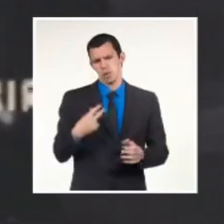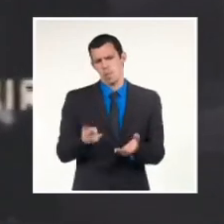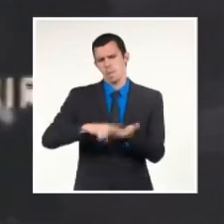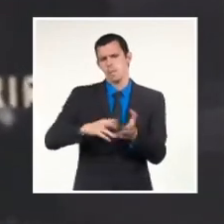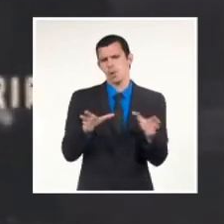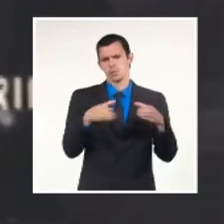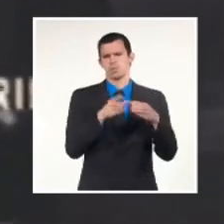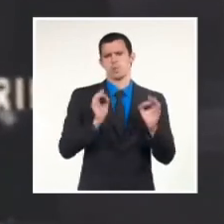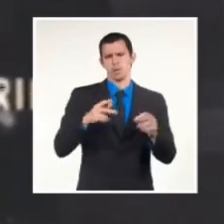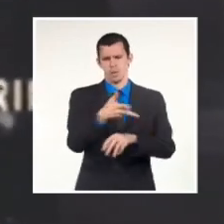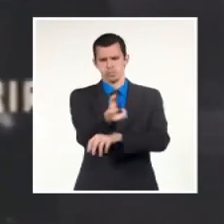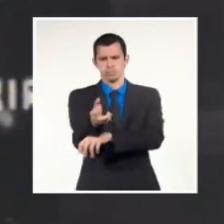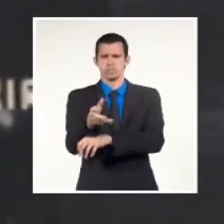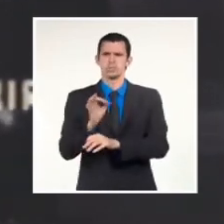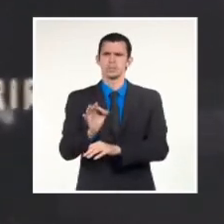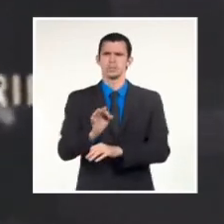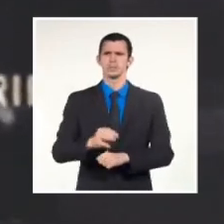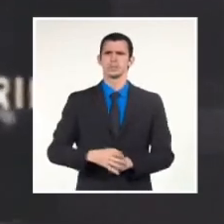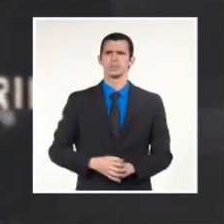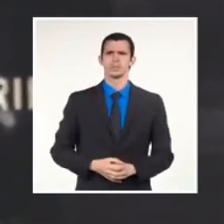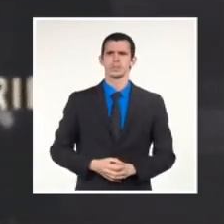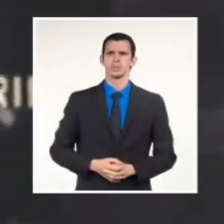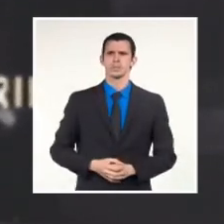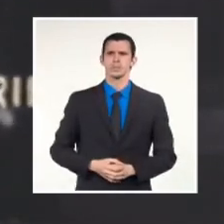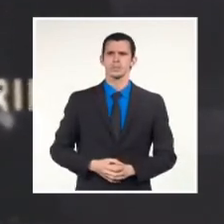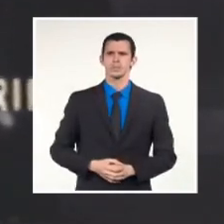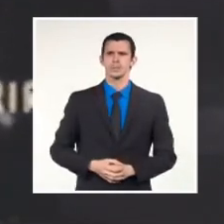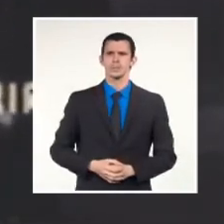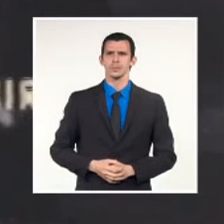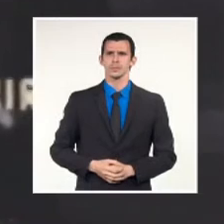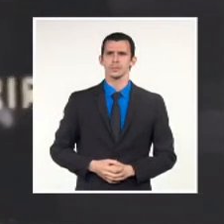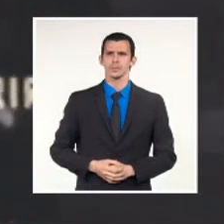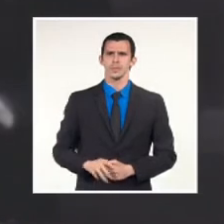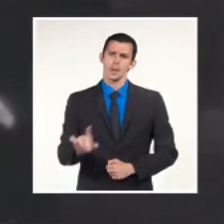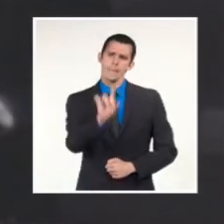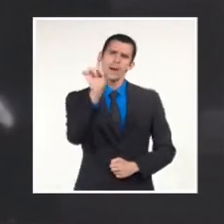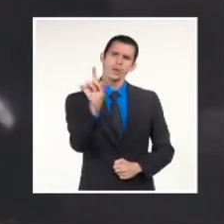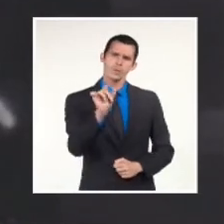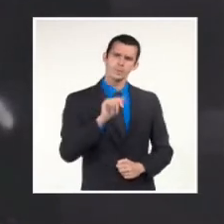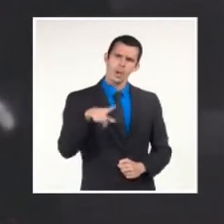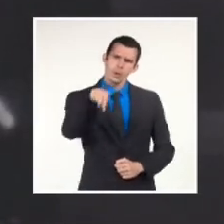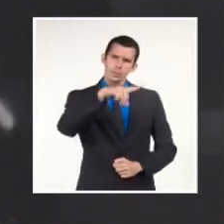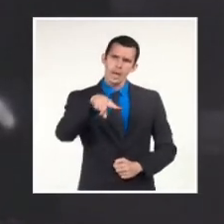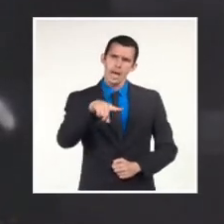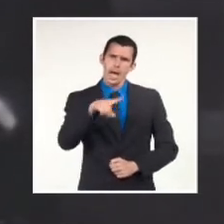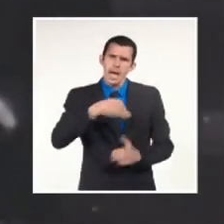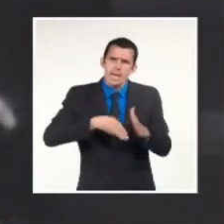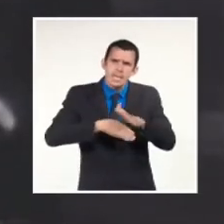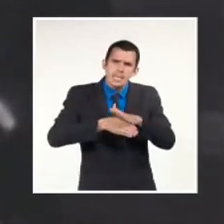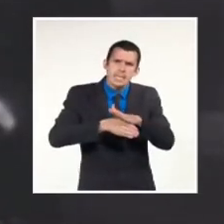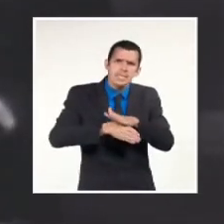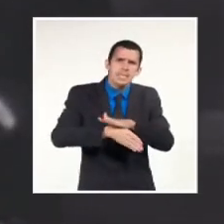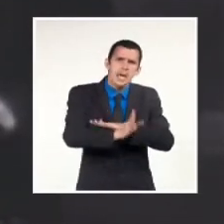Did you shoot to kill the persons and the founder? Not to kill.